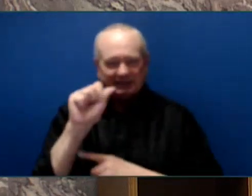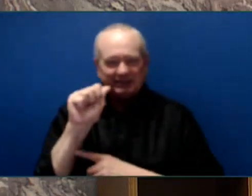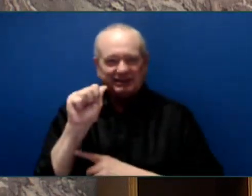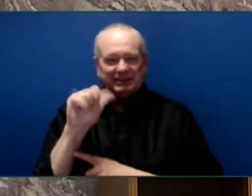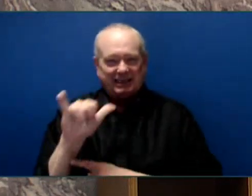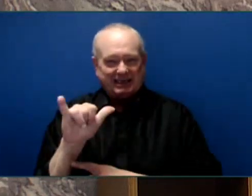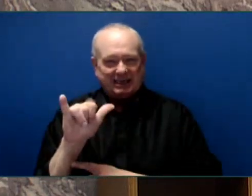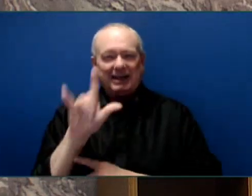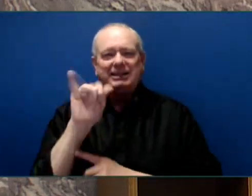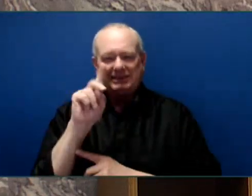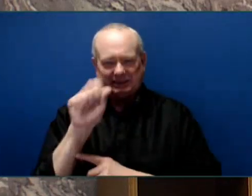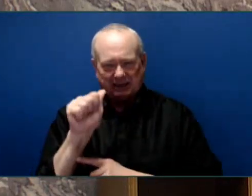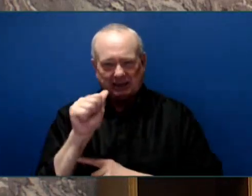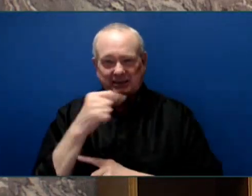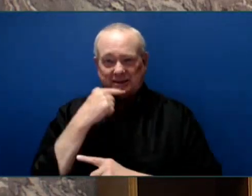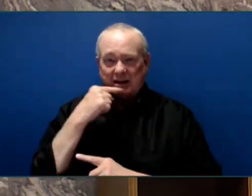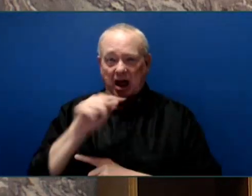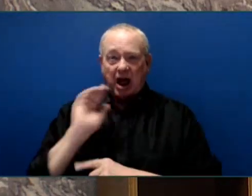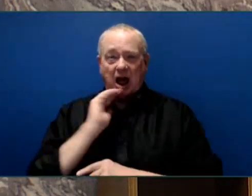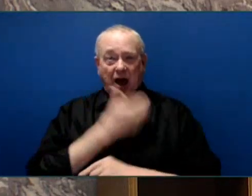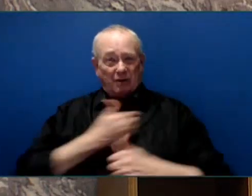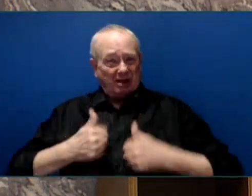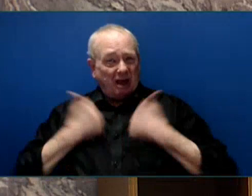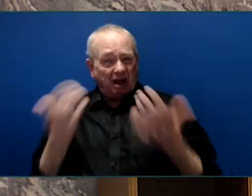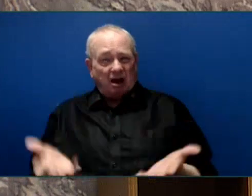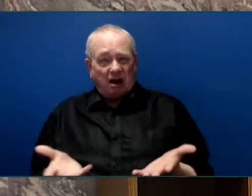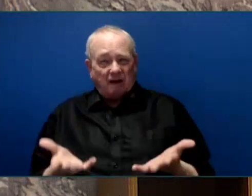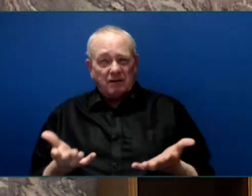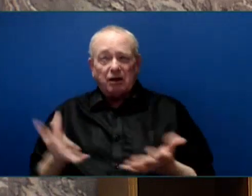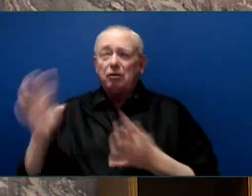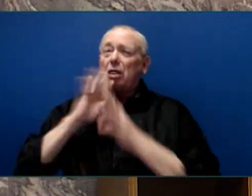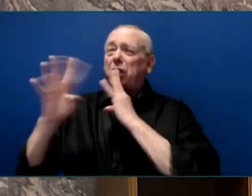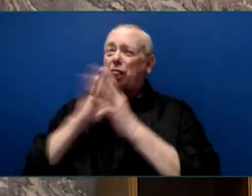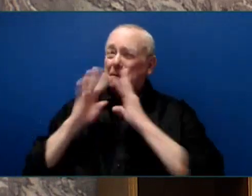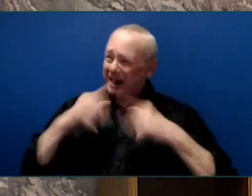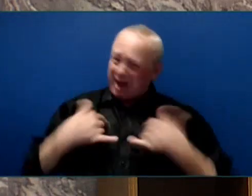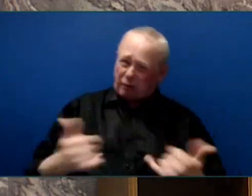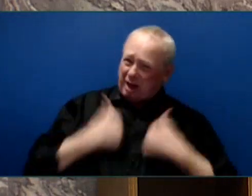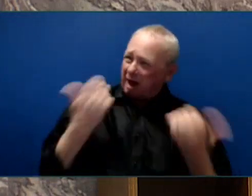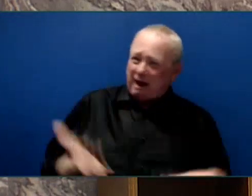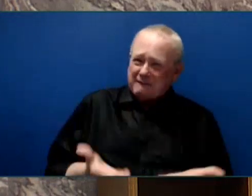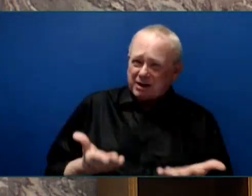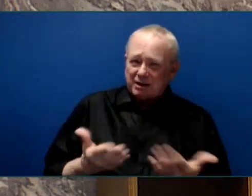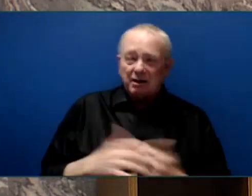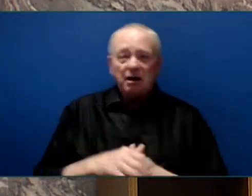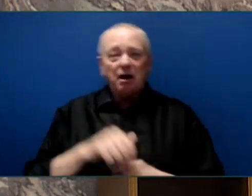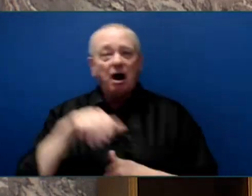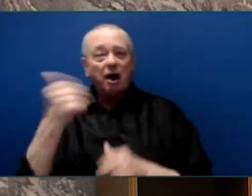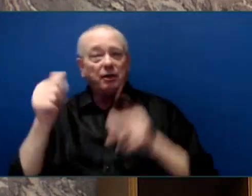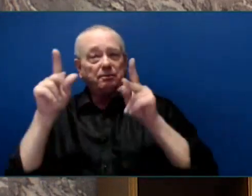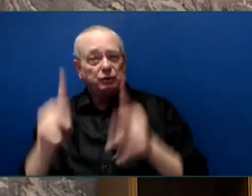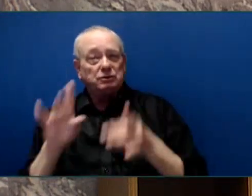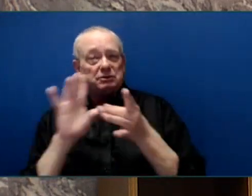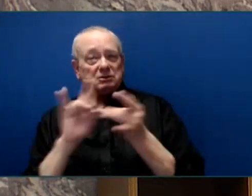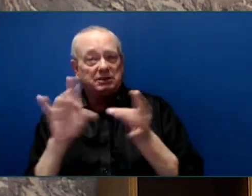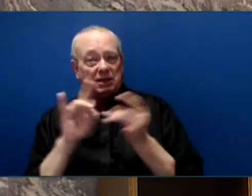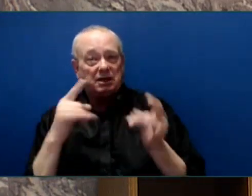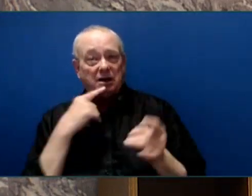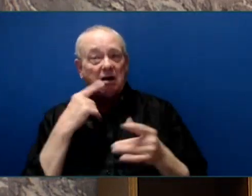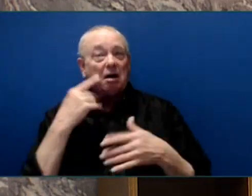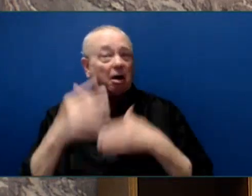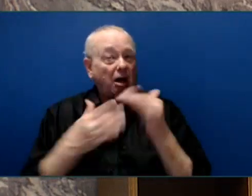lives." One person spoke about how his mental health is now affected. It took everything for him to get up and